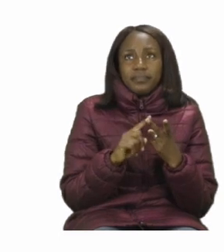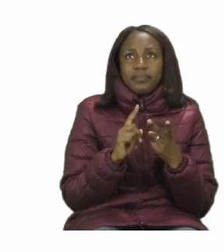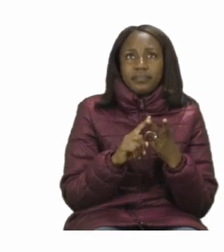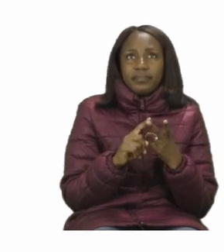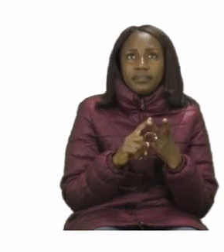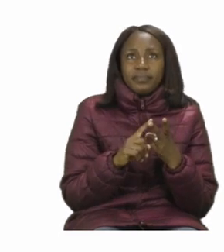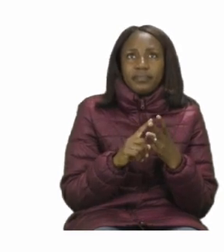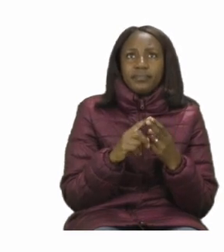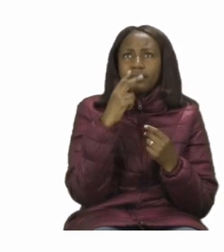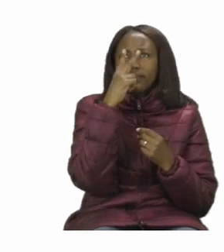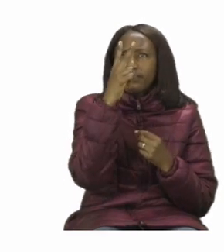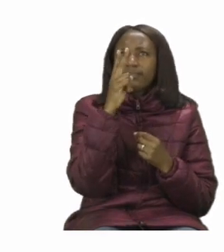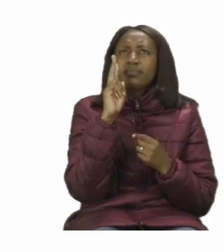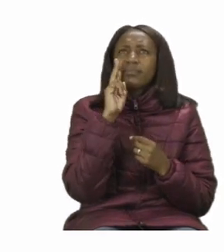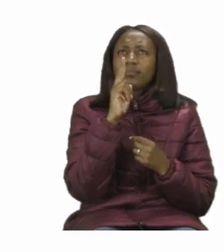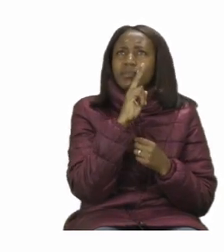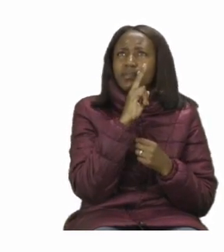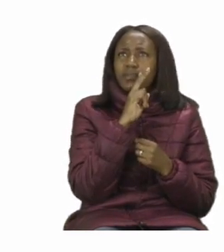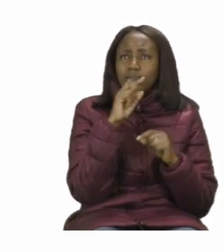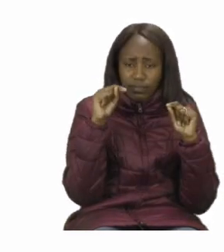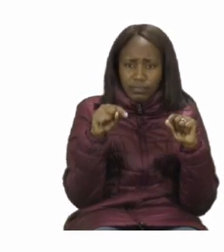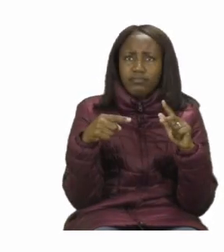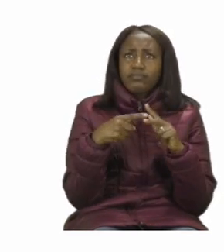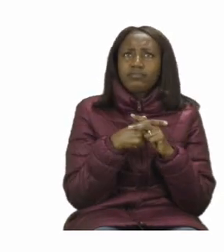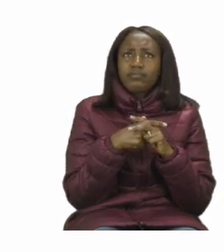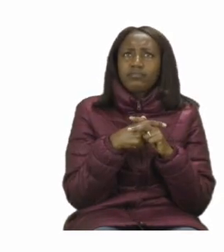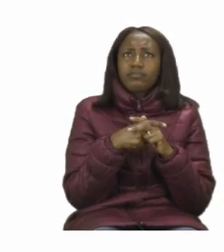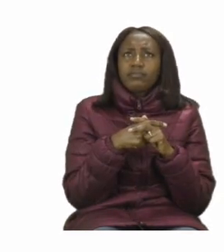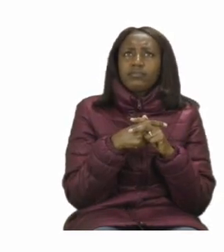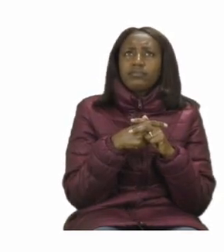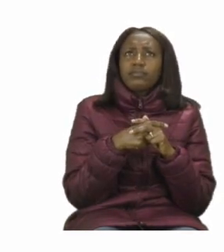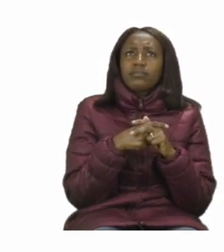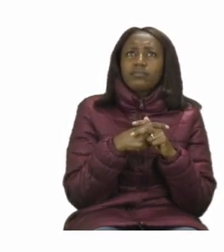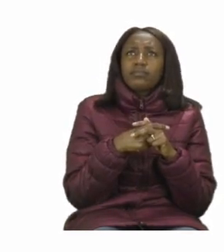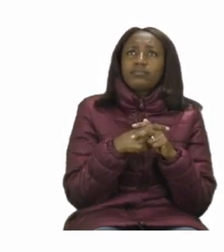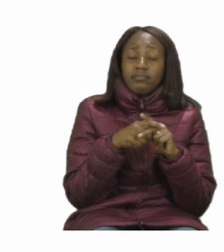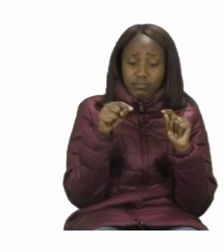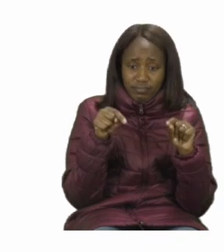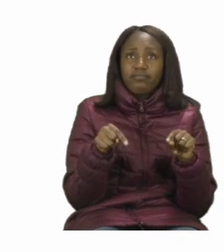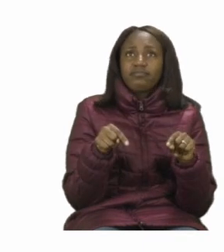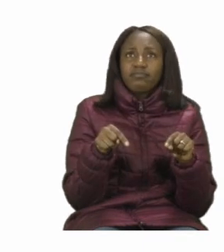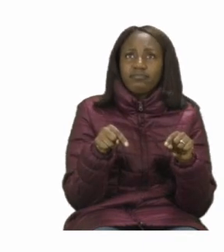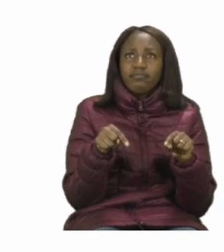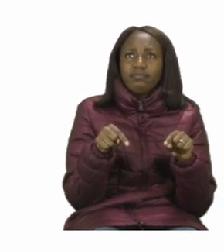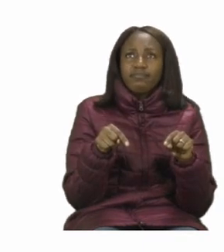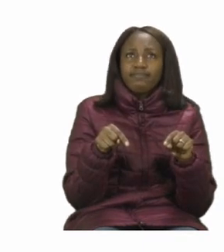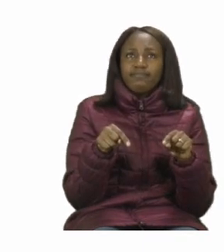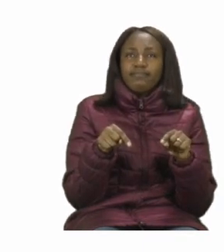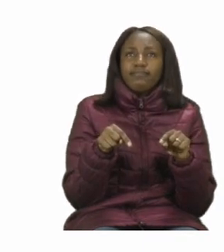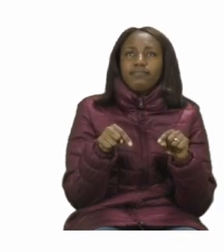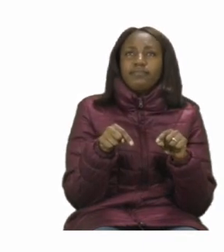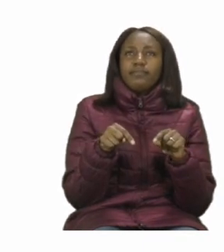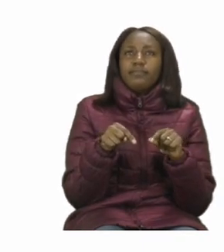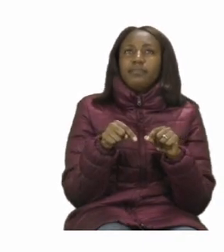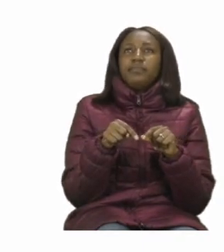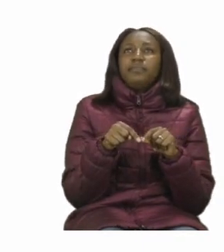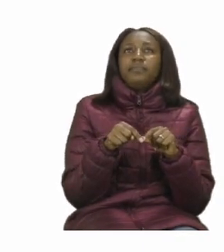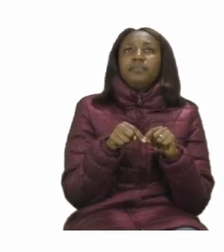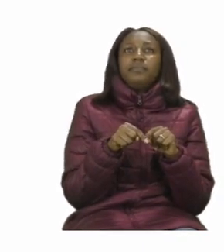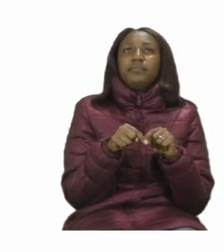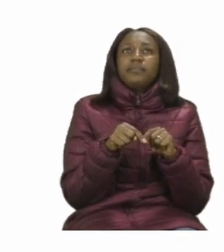look at verbs in the present tense for things that happen often or all the